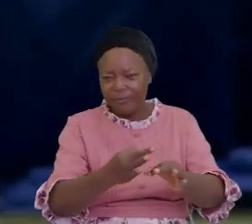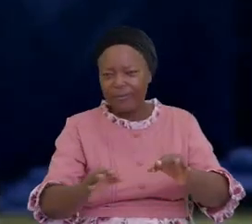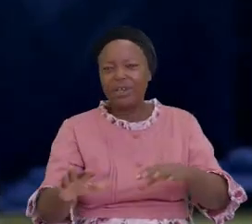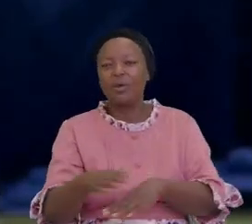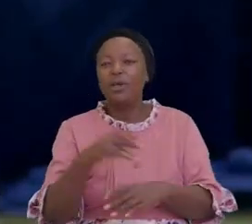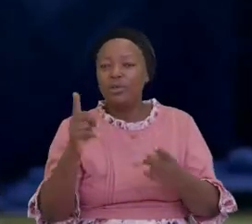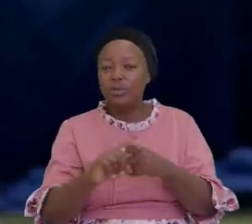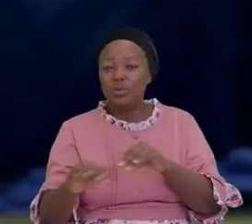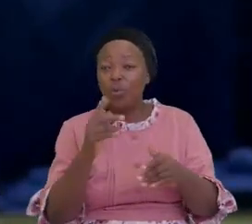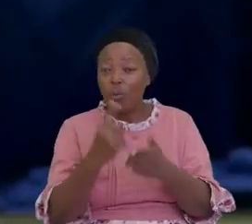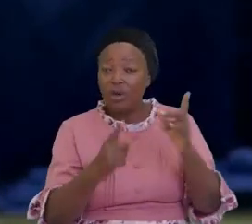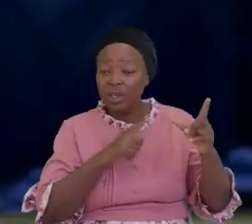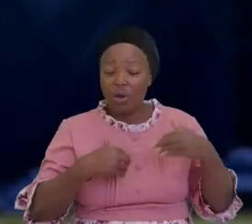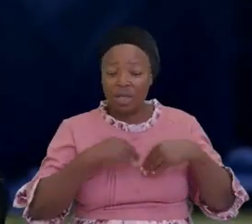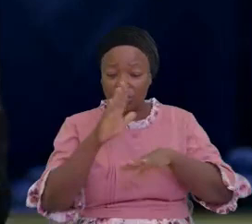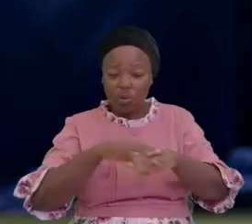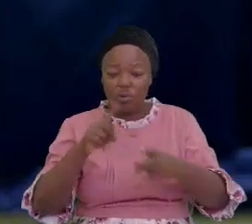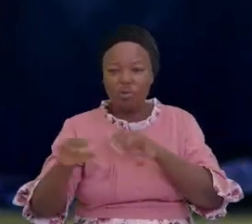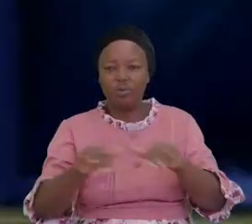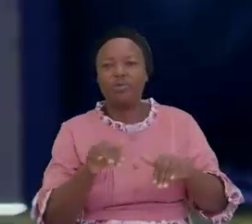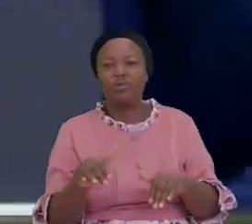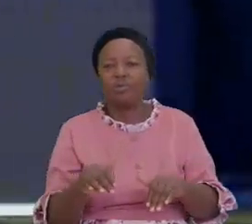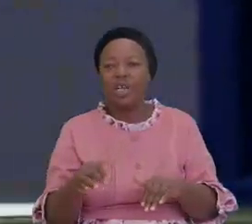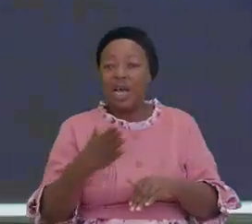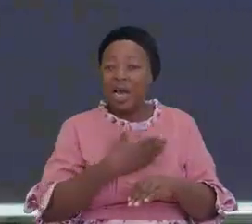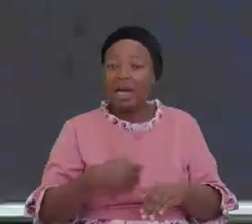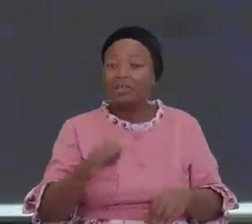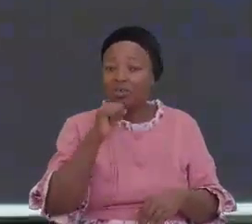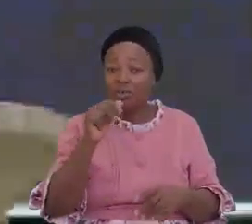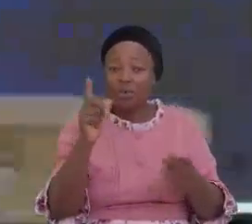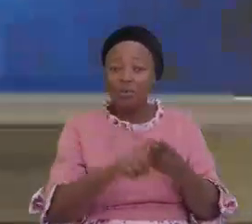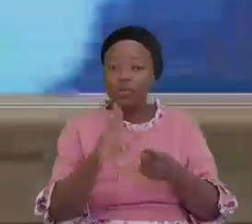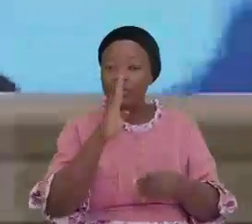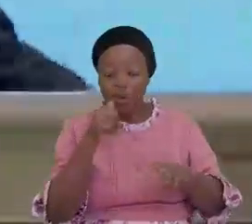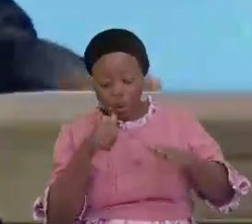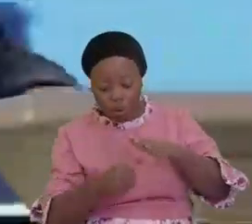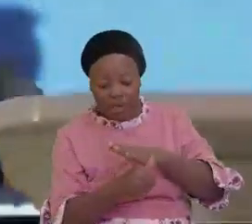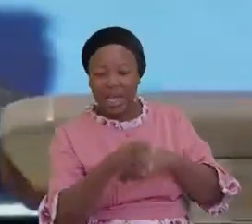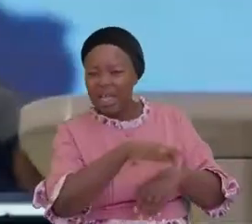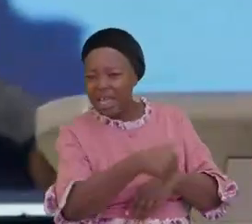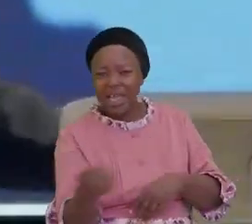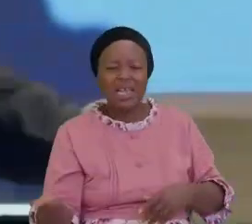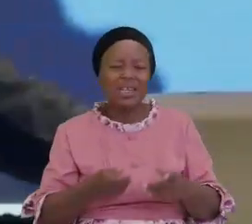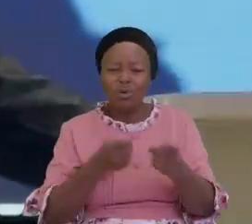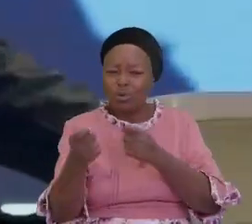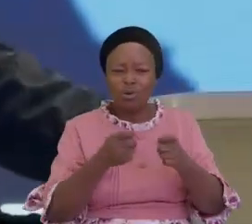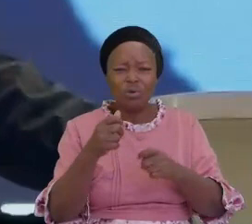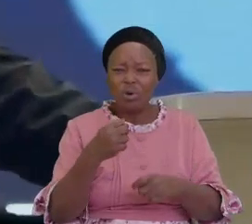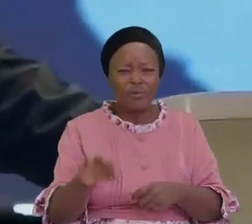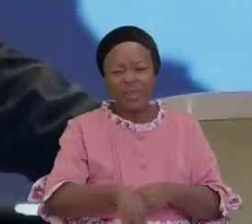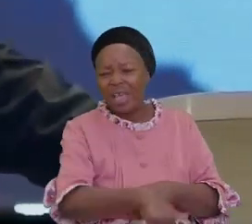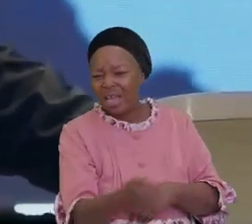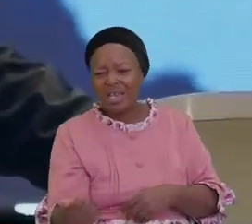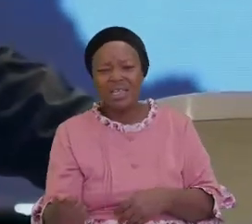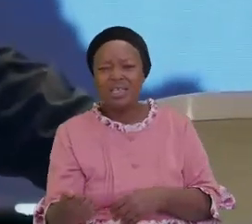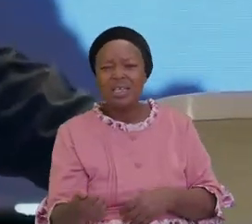the Lord has called you to do. Pour faire ce que Dieu vous a and fait. Not to be under any control of any other